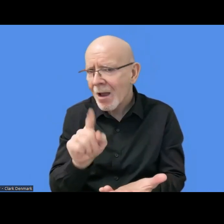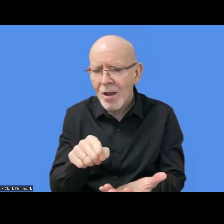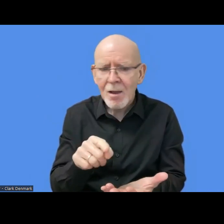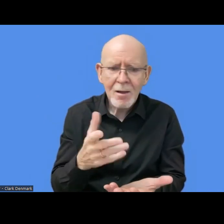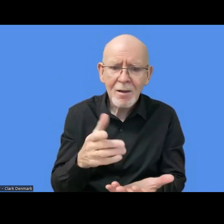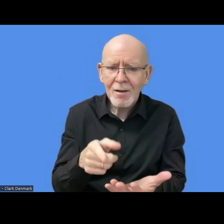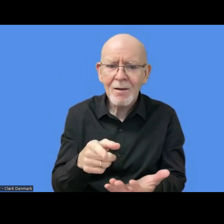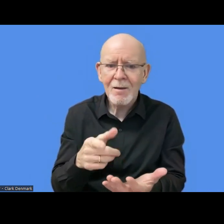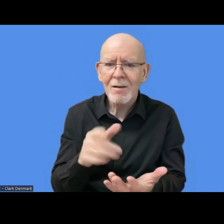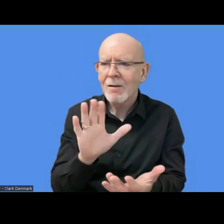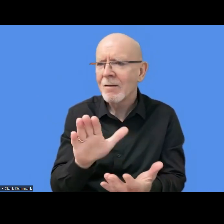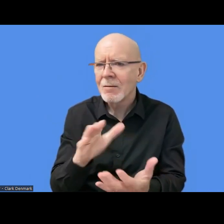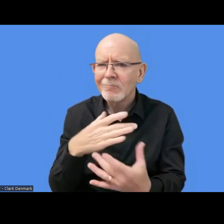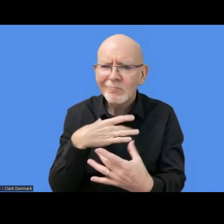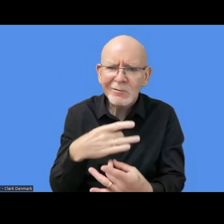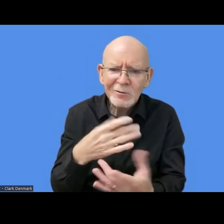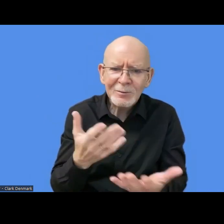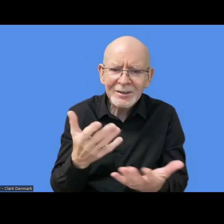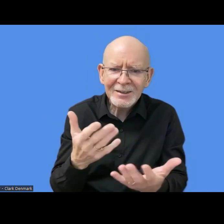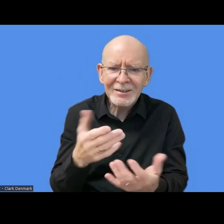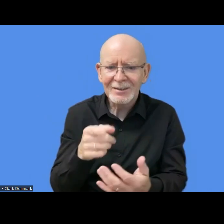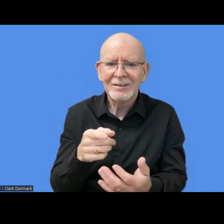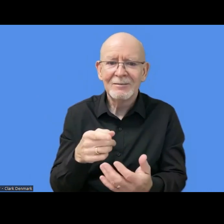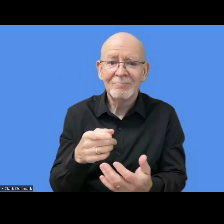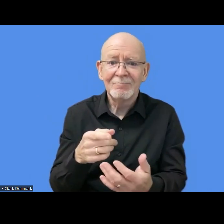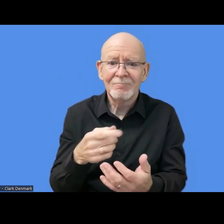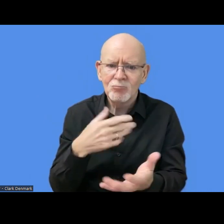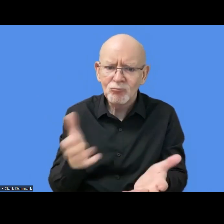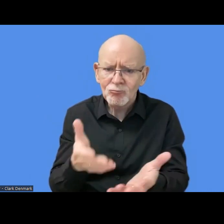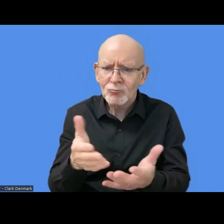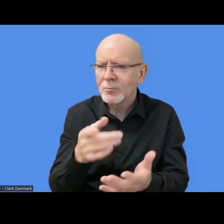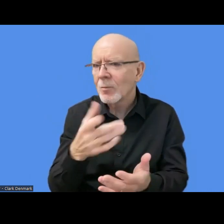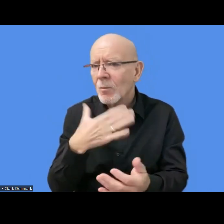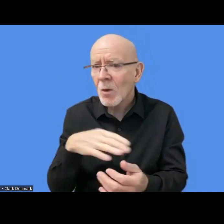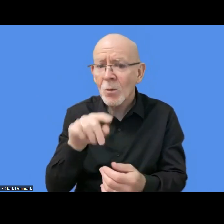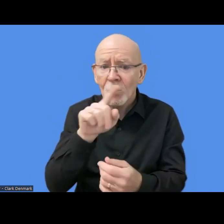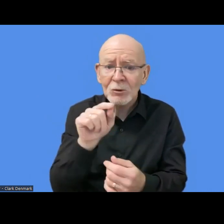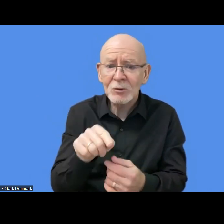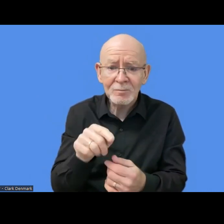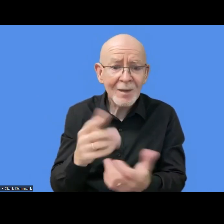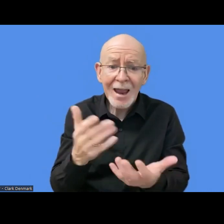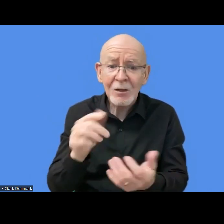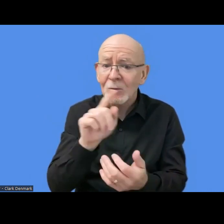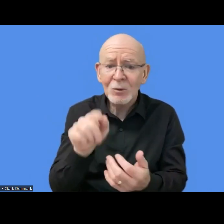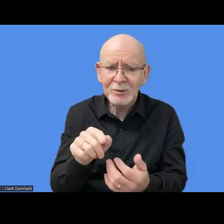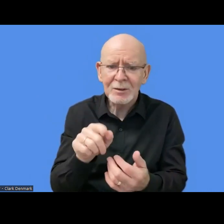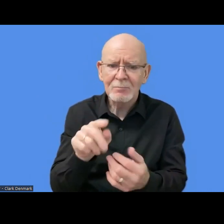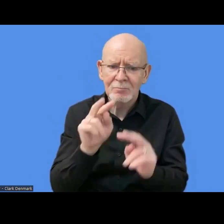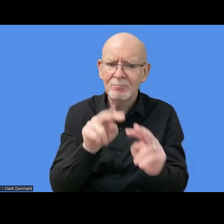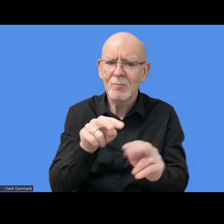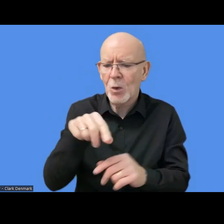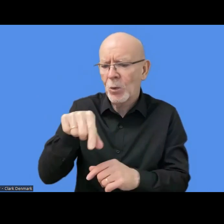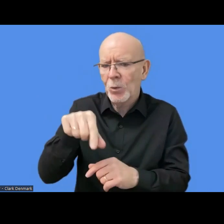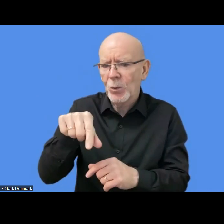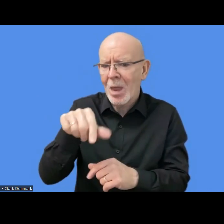speakers, please use the Q&A function of Zoom. That will make it much easier for us as the organizers